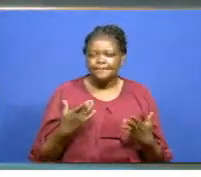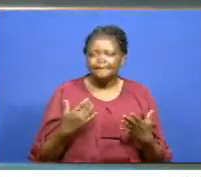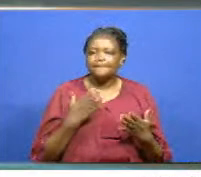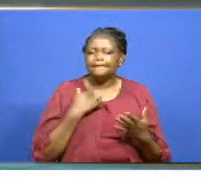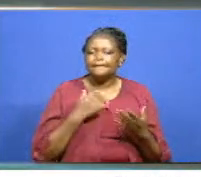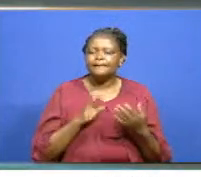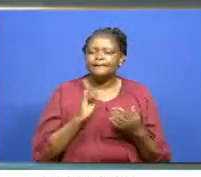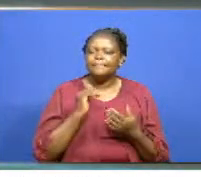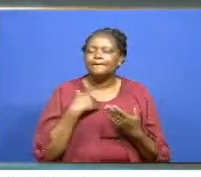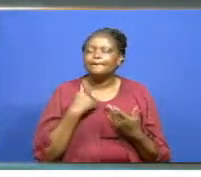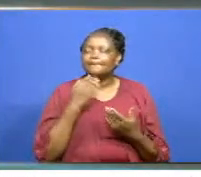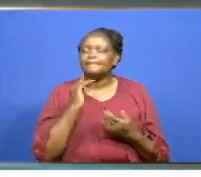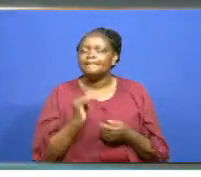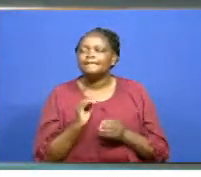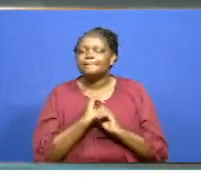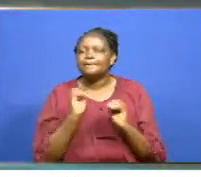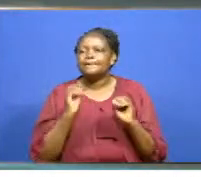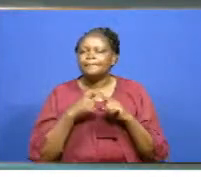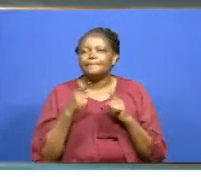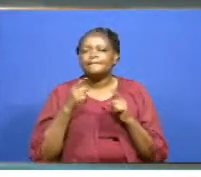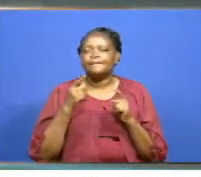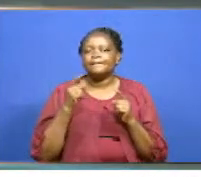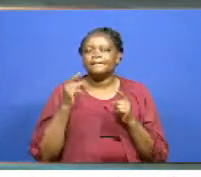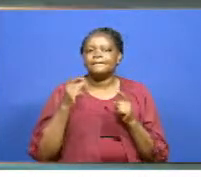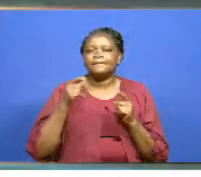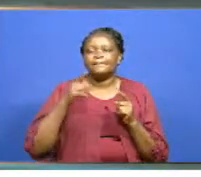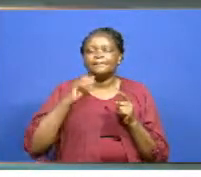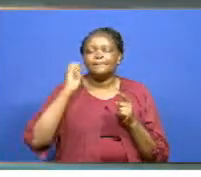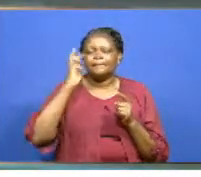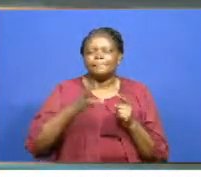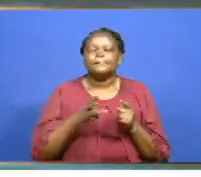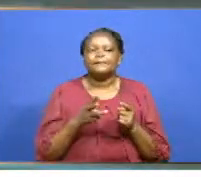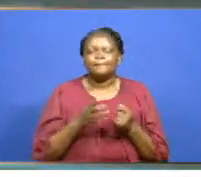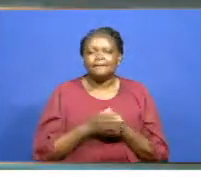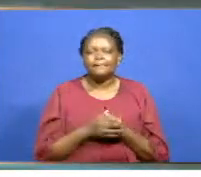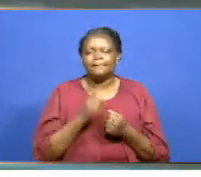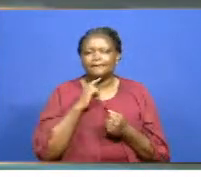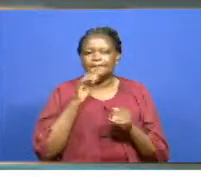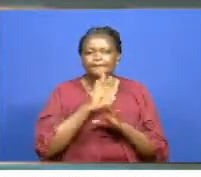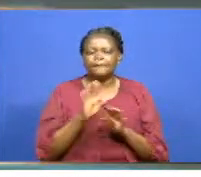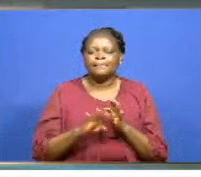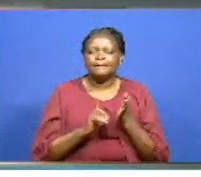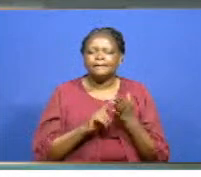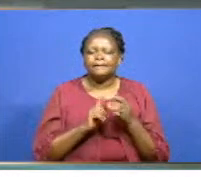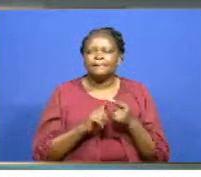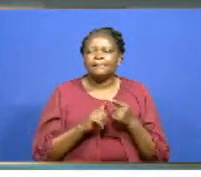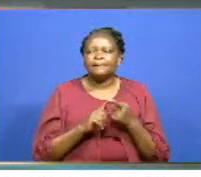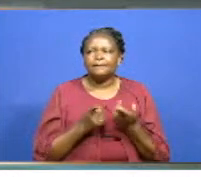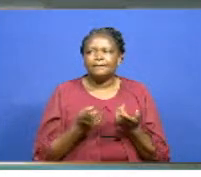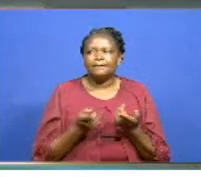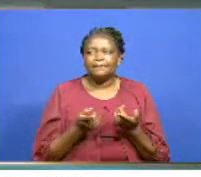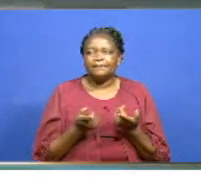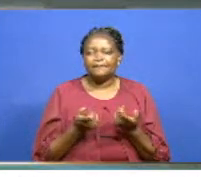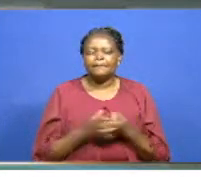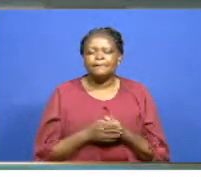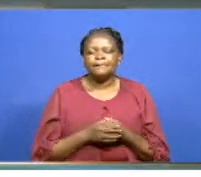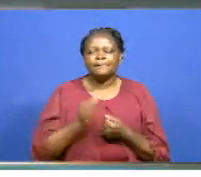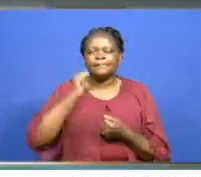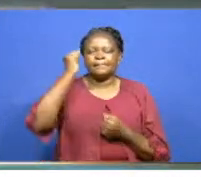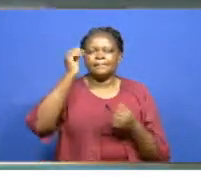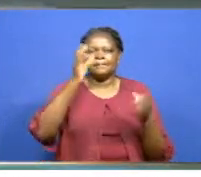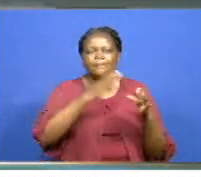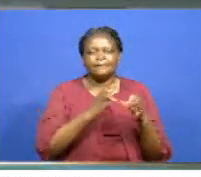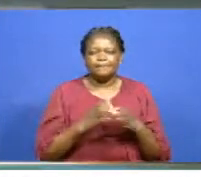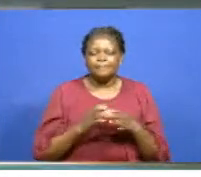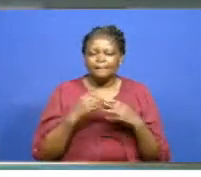or not. But we will just have to attribute them to either political inclination or loyalty to the political parties or